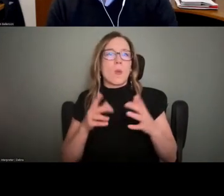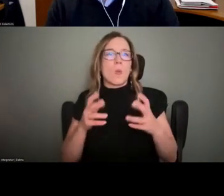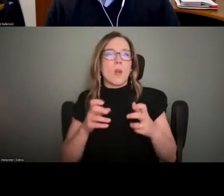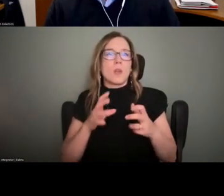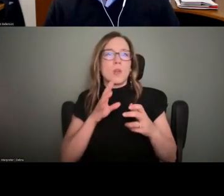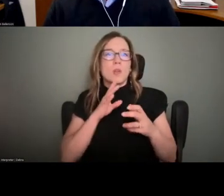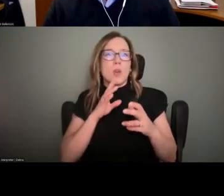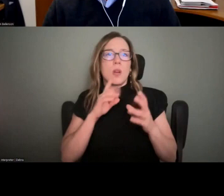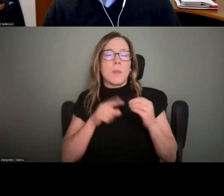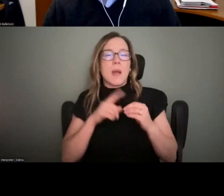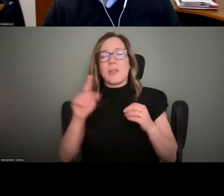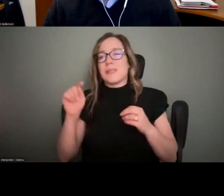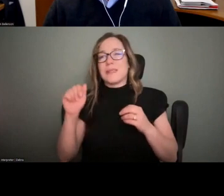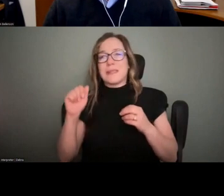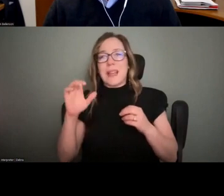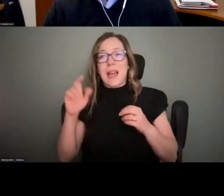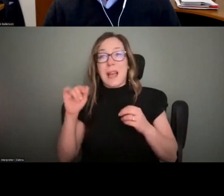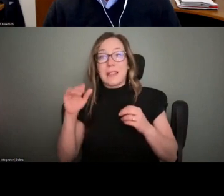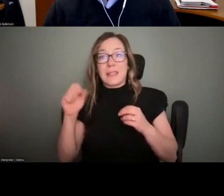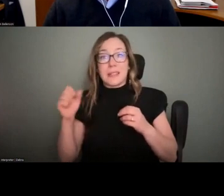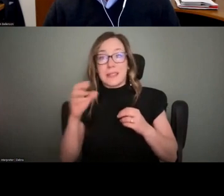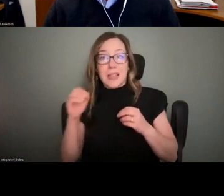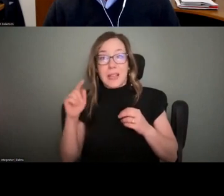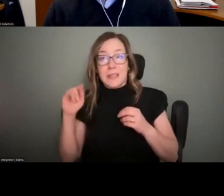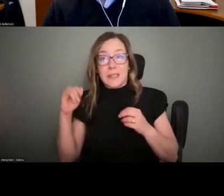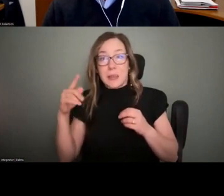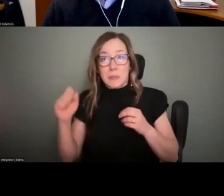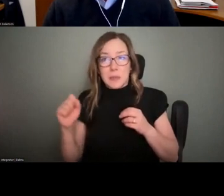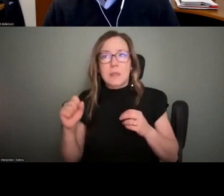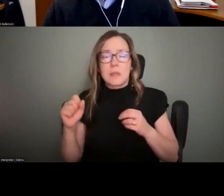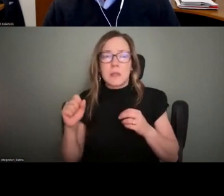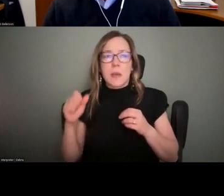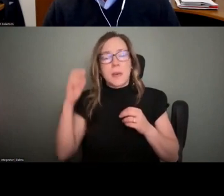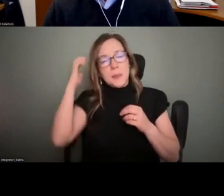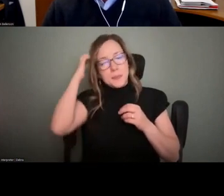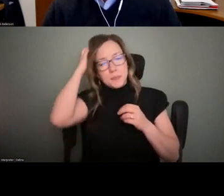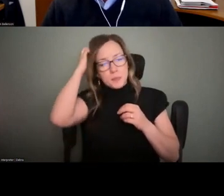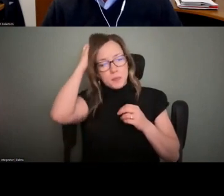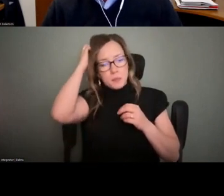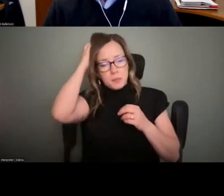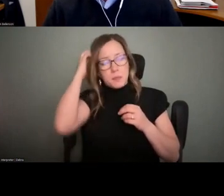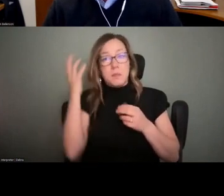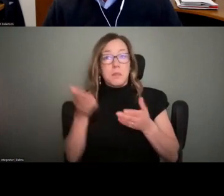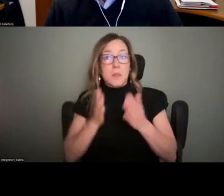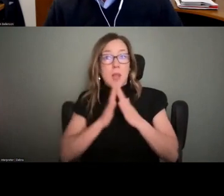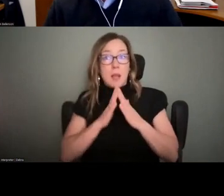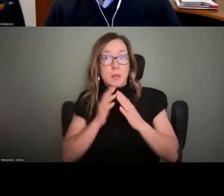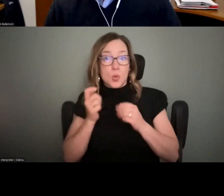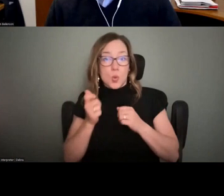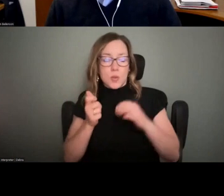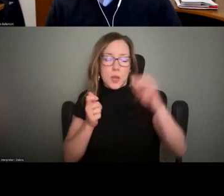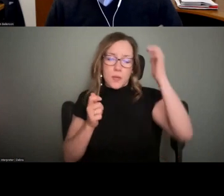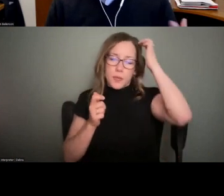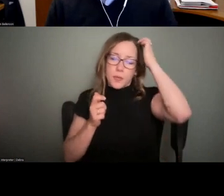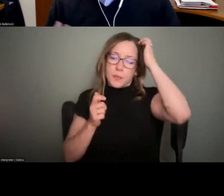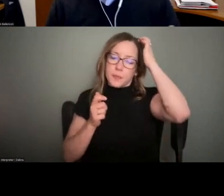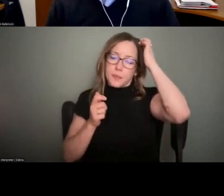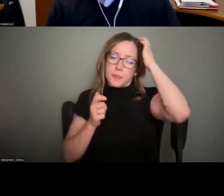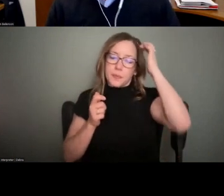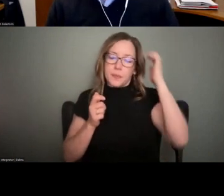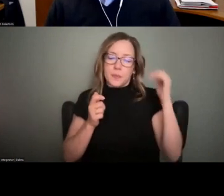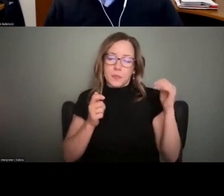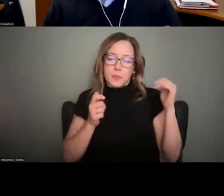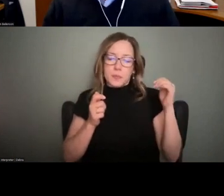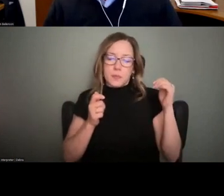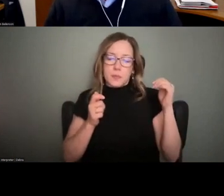about tactics and tips beyond the usual suspects. And so you wanna ask yourself, well, how am I gonna do, how my regular